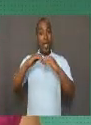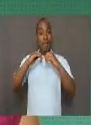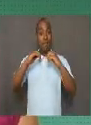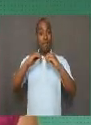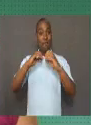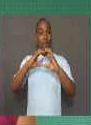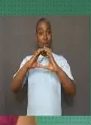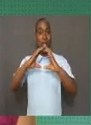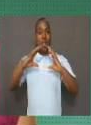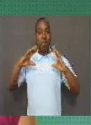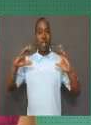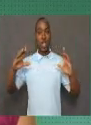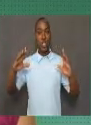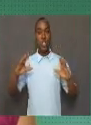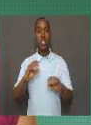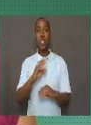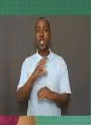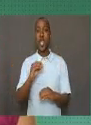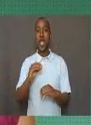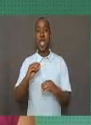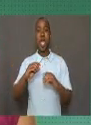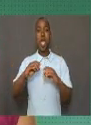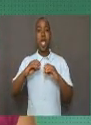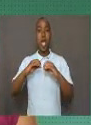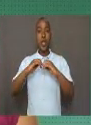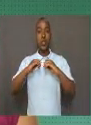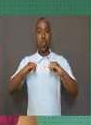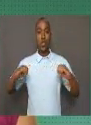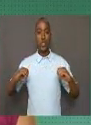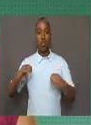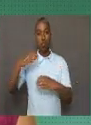magnification and resolution of a microscope.